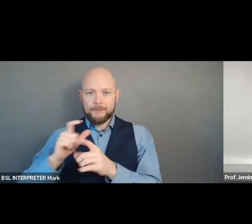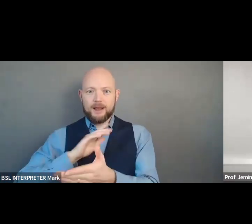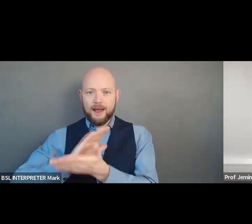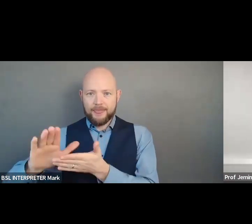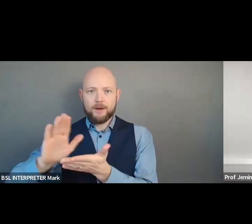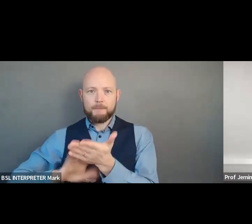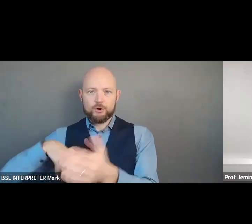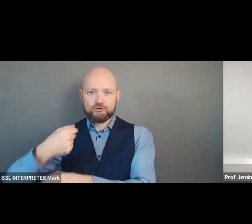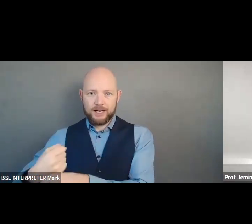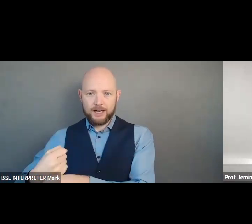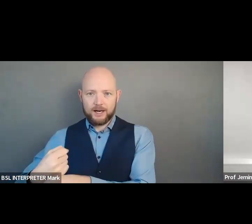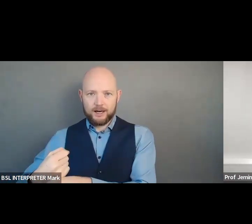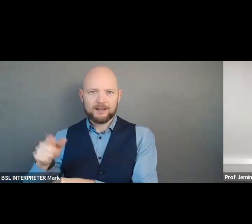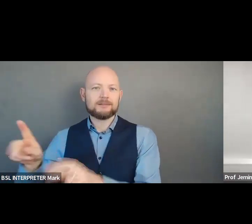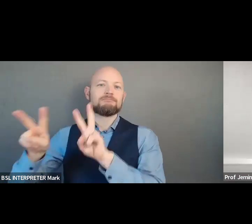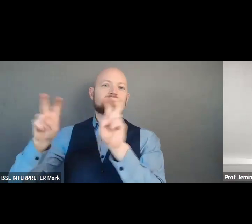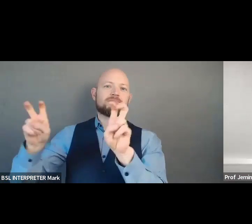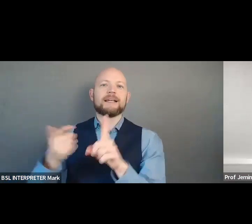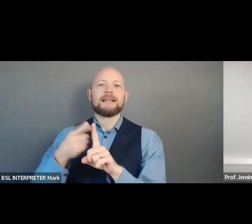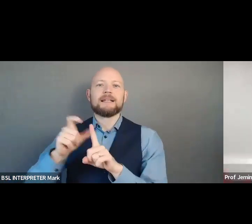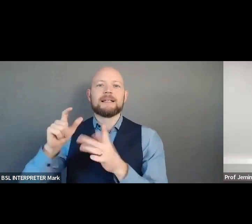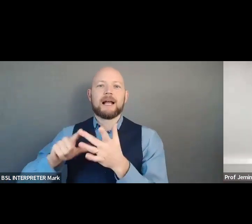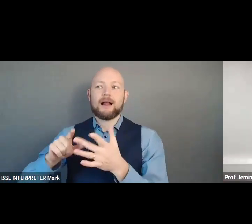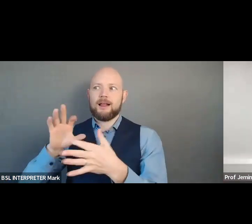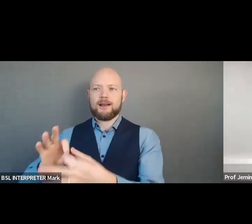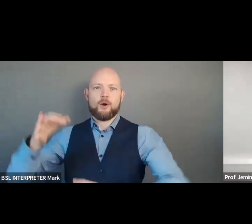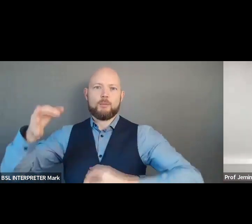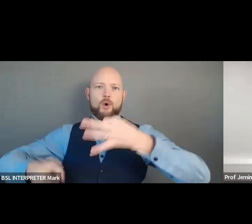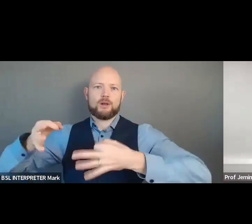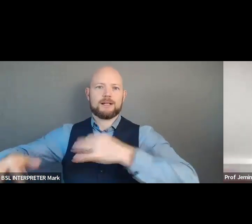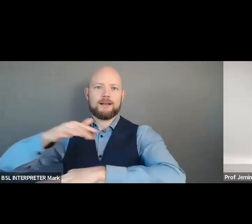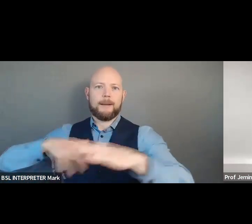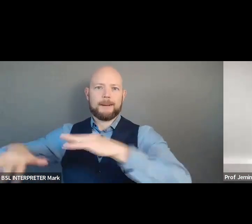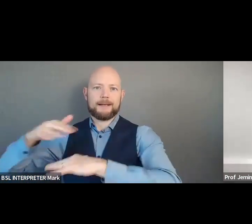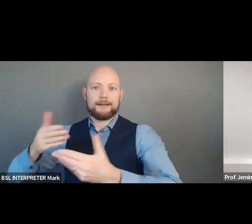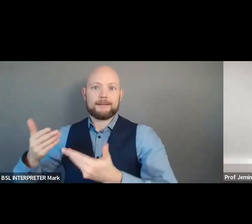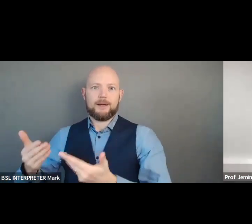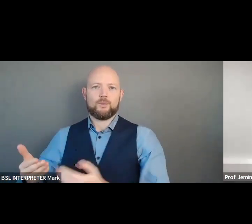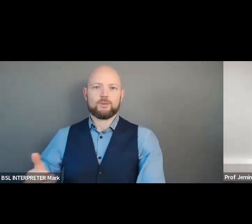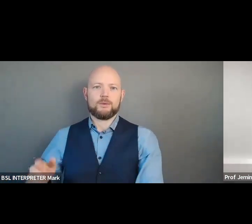in the current political climate, with a panel of different speakers. And